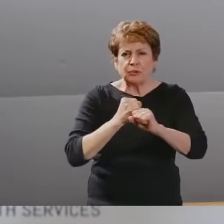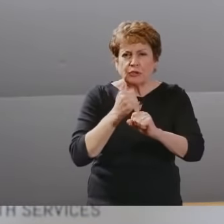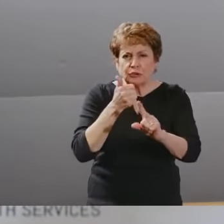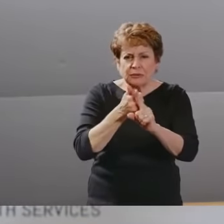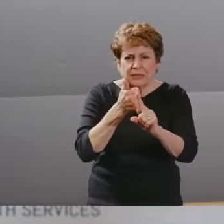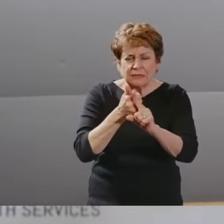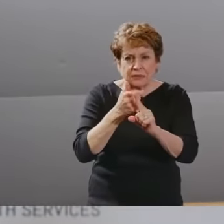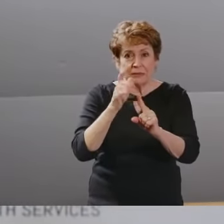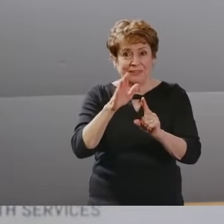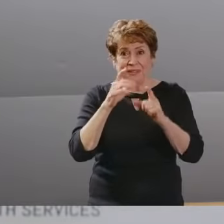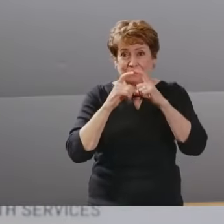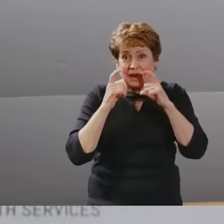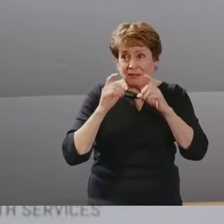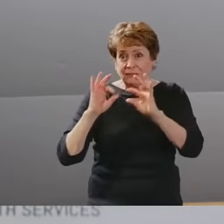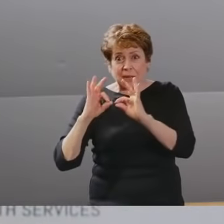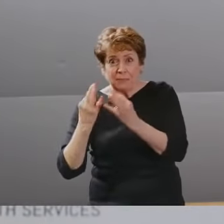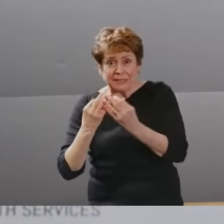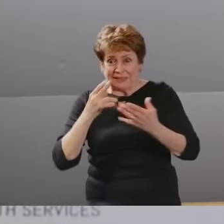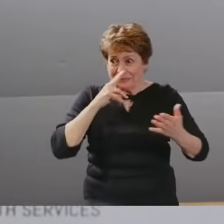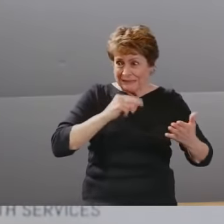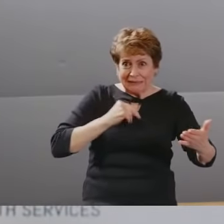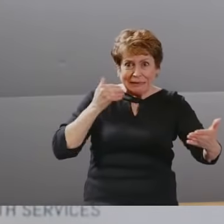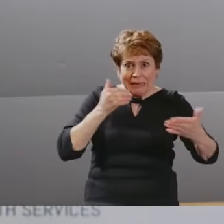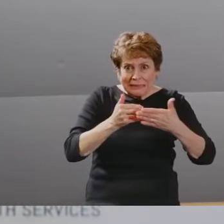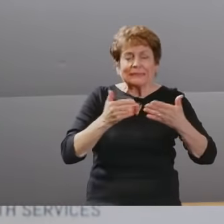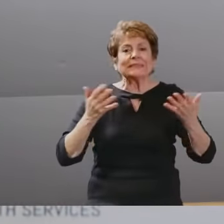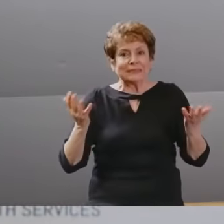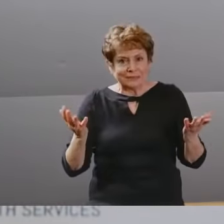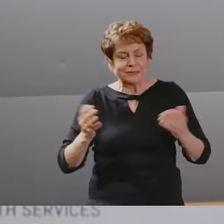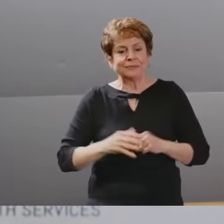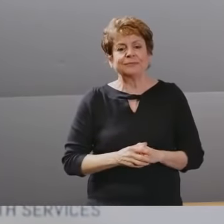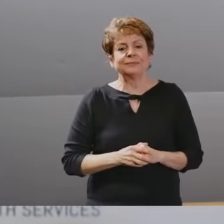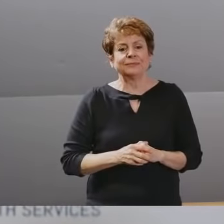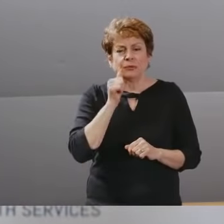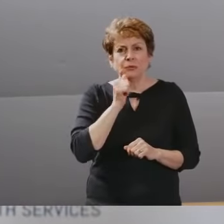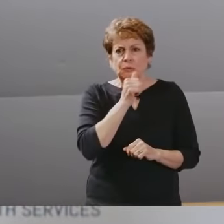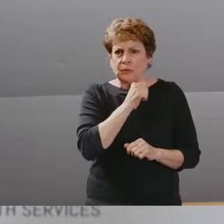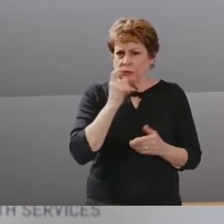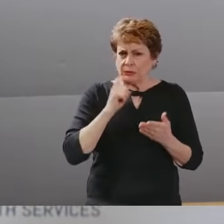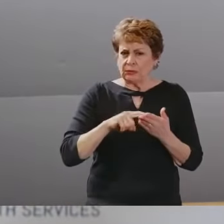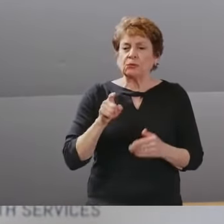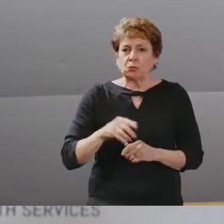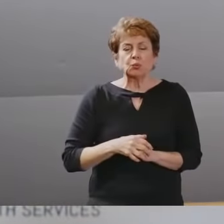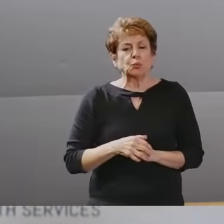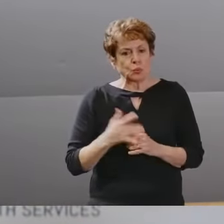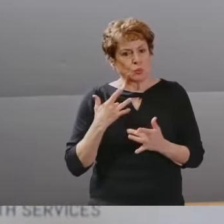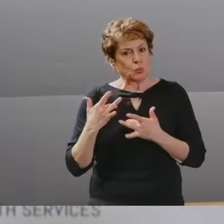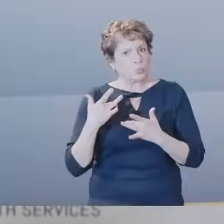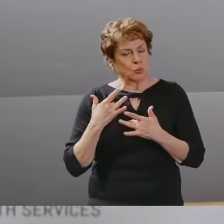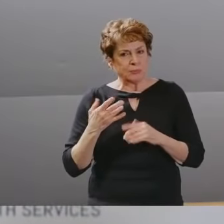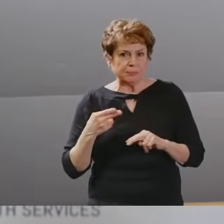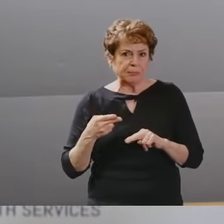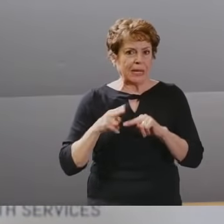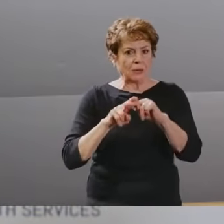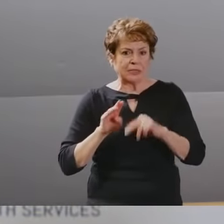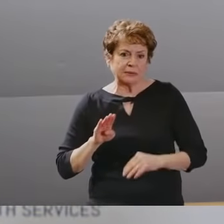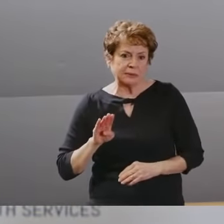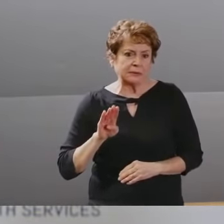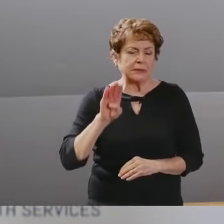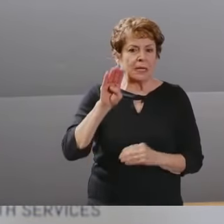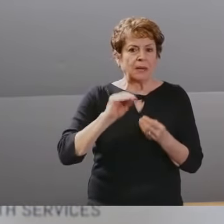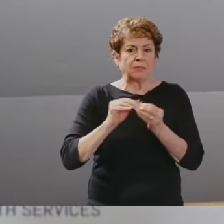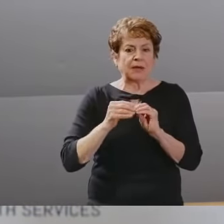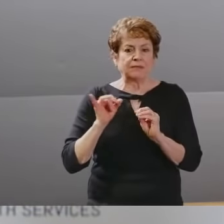Arizona, like the rest of the nation, continues to see a concerning increase in cases, percent positivity, and